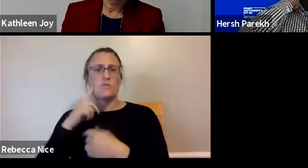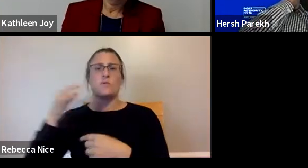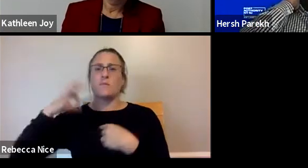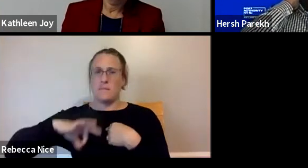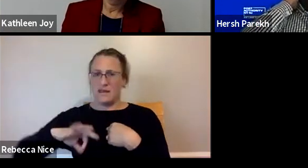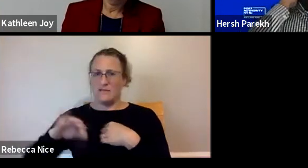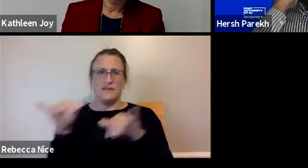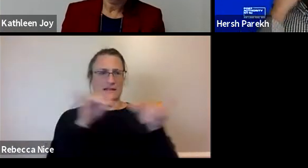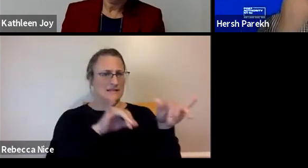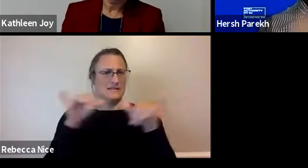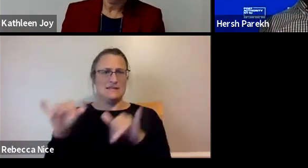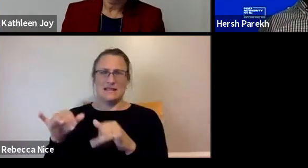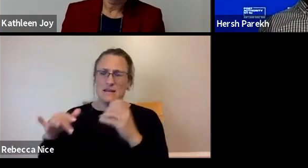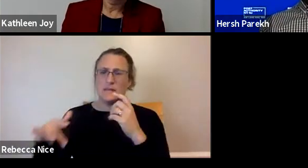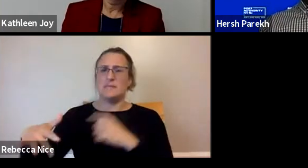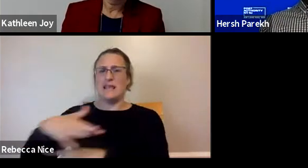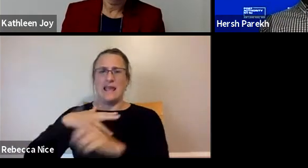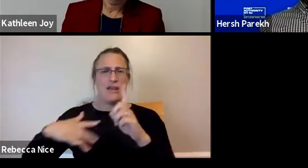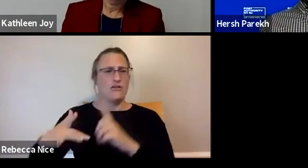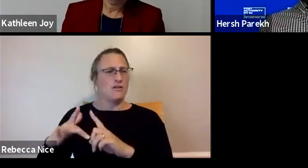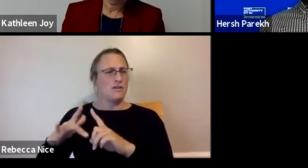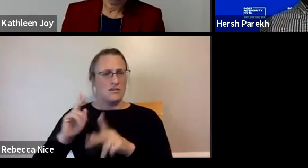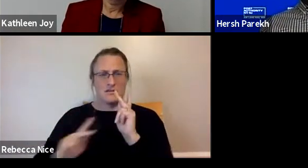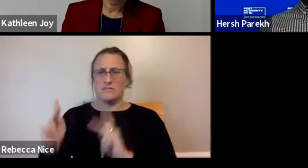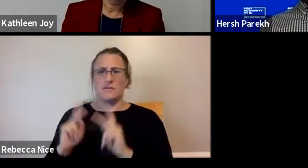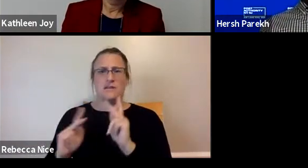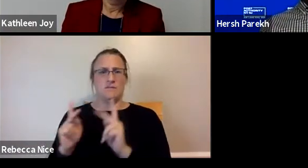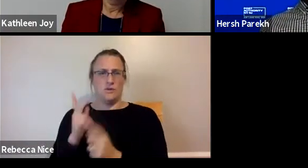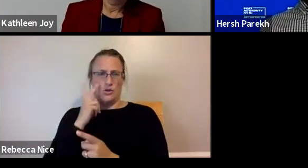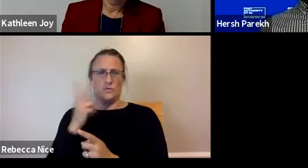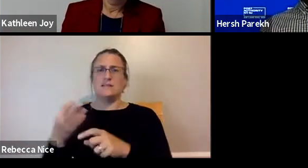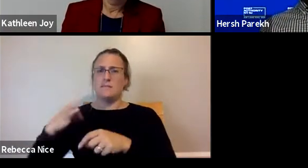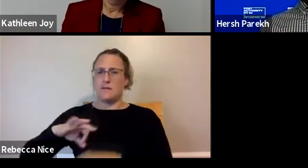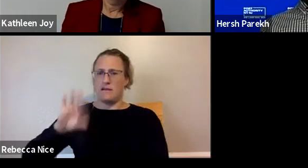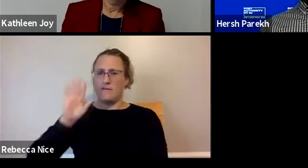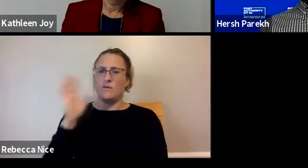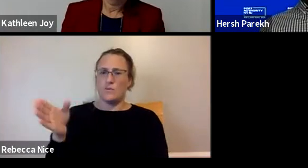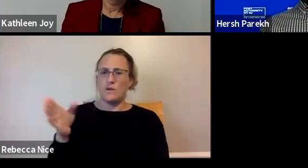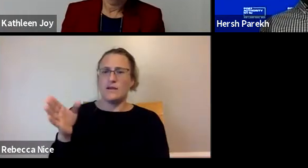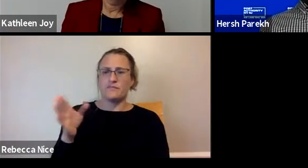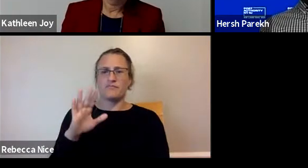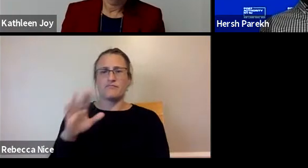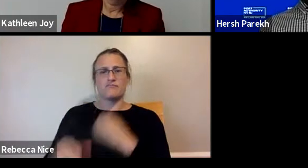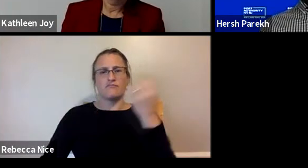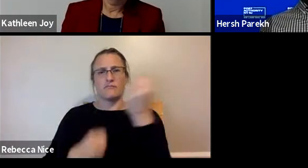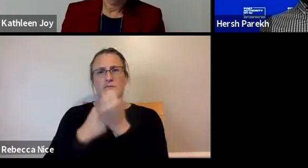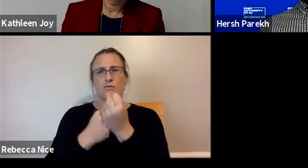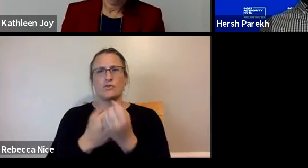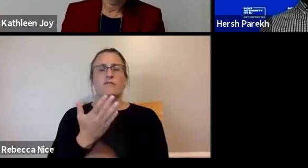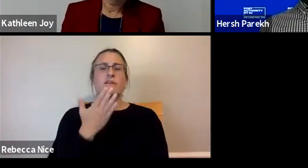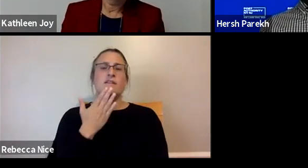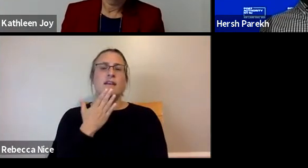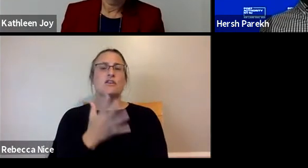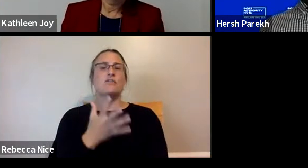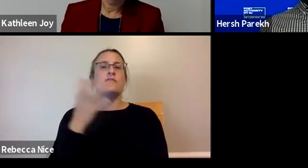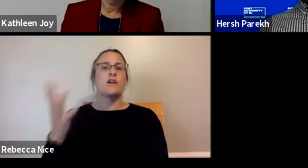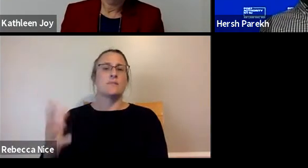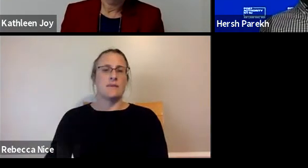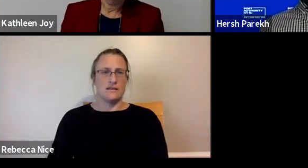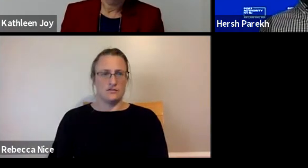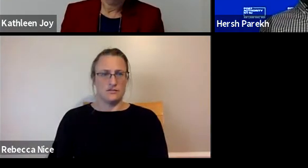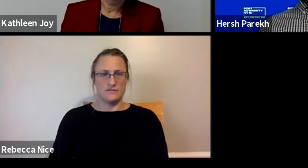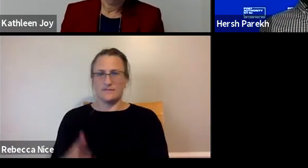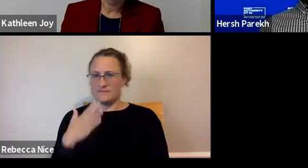whole environment and witness the benefits of that air train. So I totally approve of this. Thank you very much. Thank you,